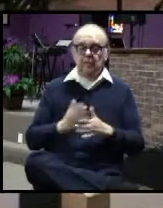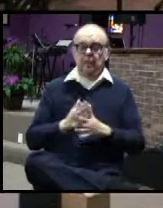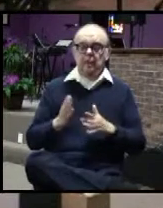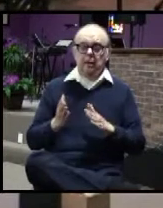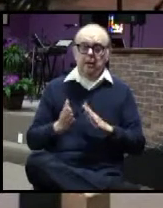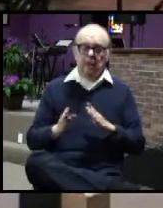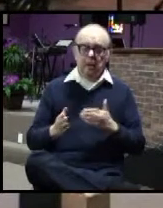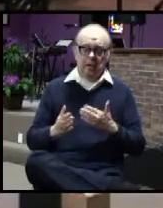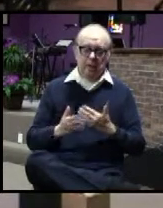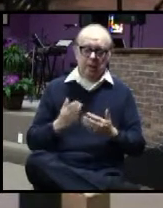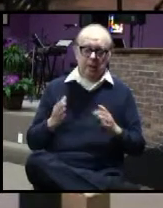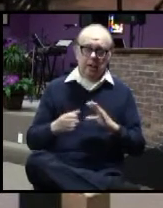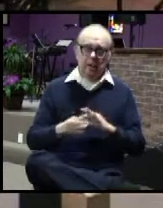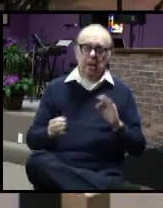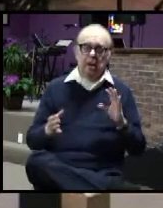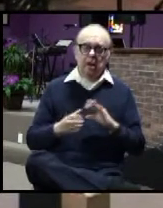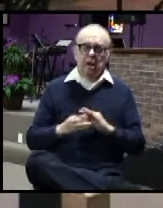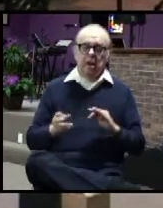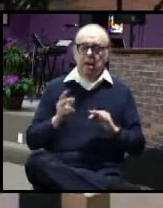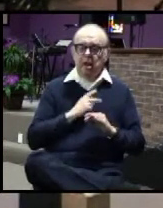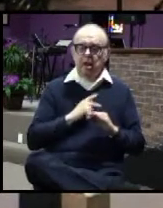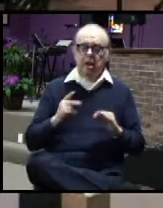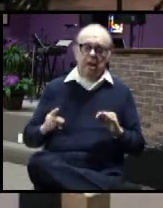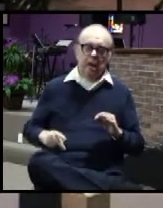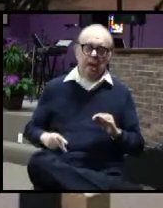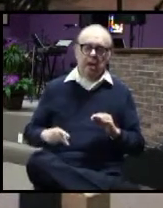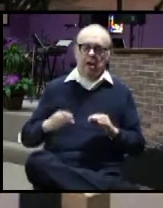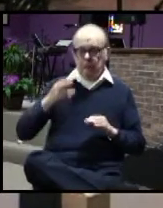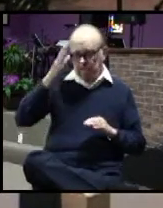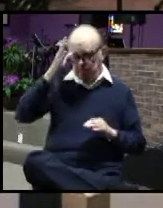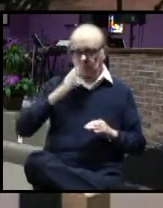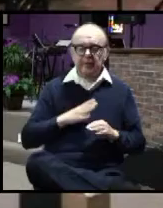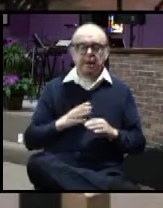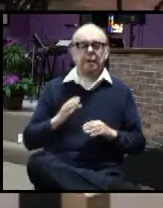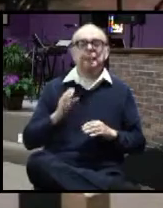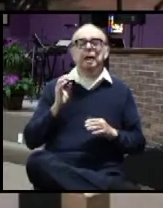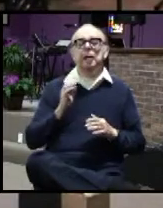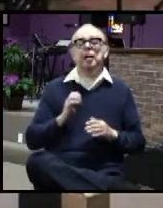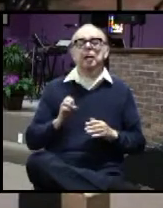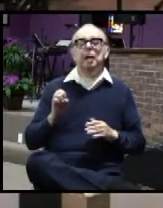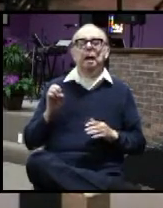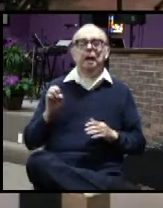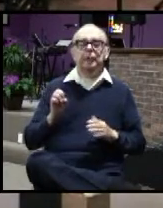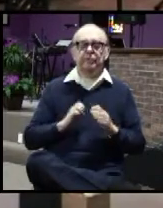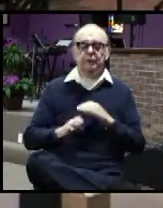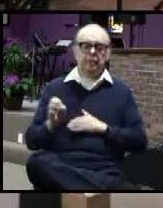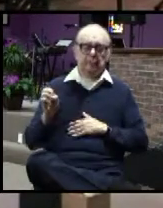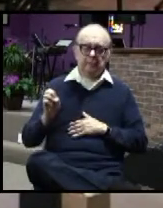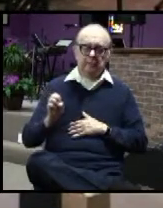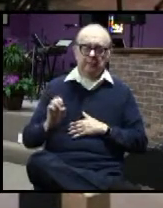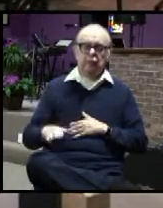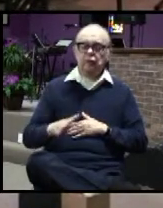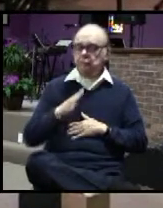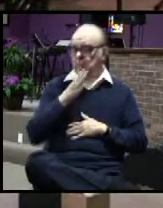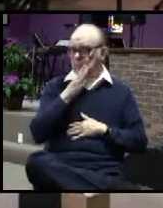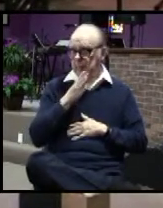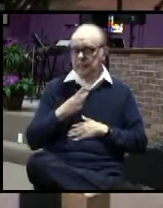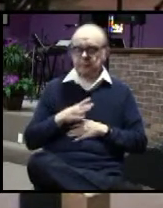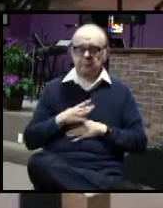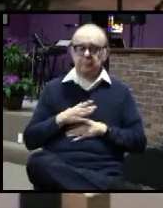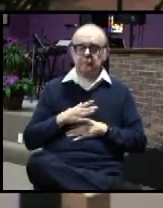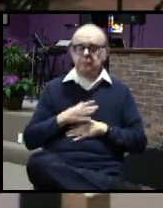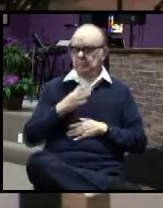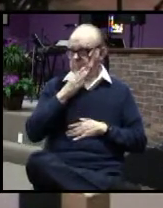story out of the book of 2 Kings from a guy by the name of Elisha. There was a widow woman. And this widow